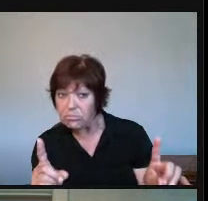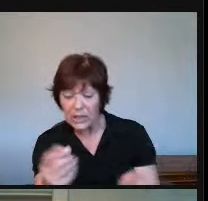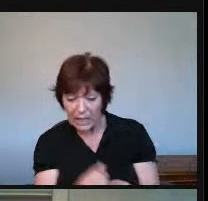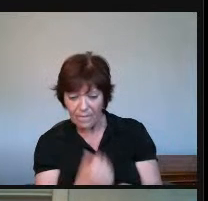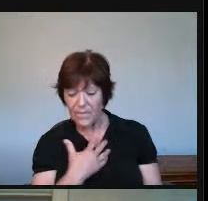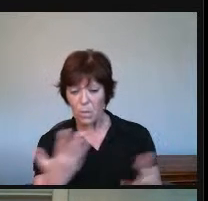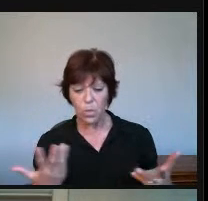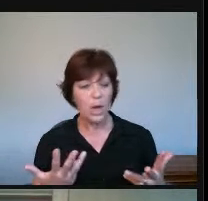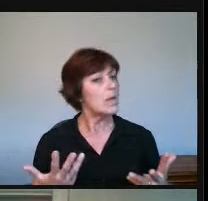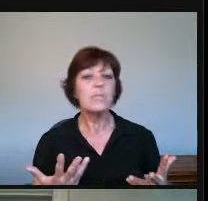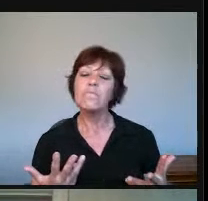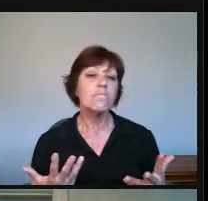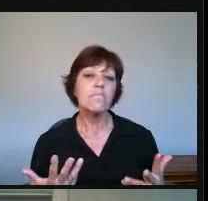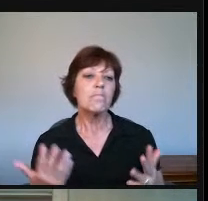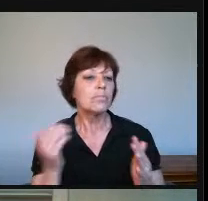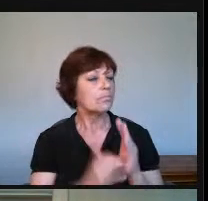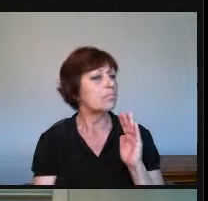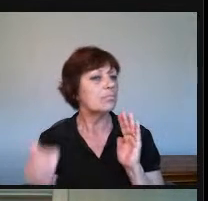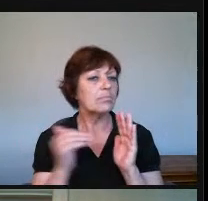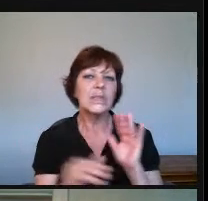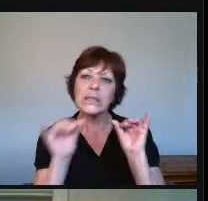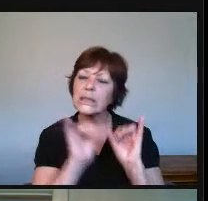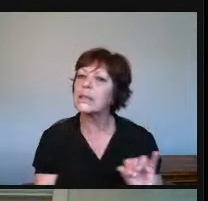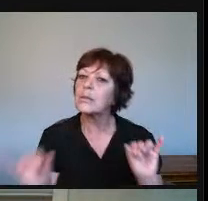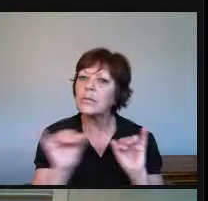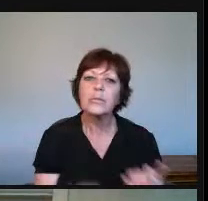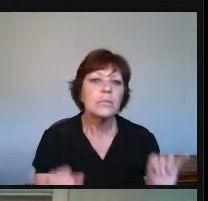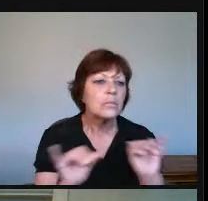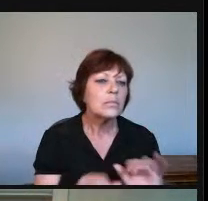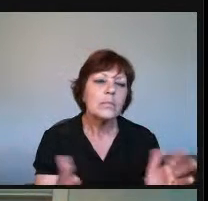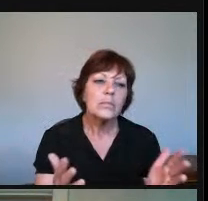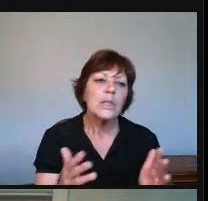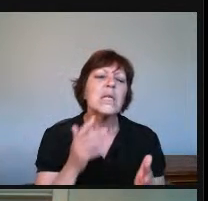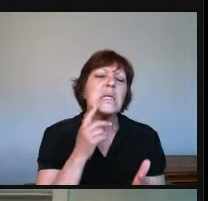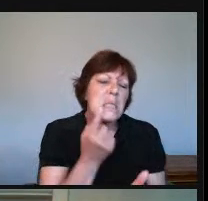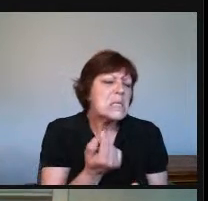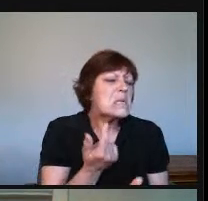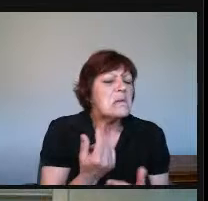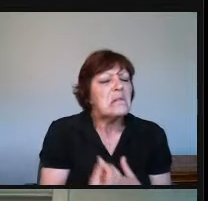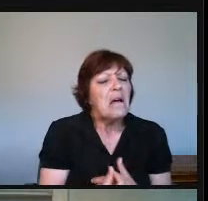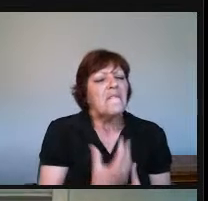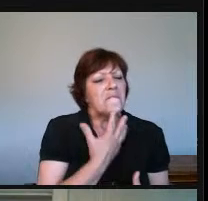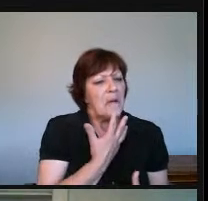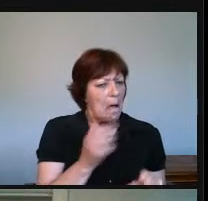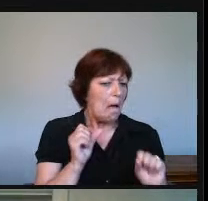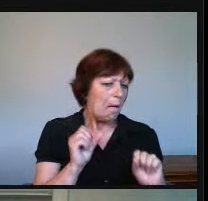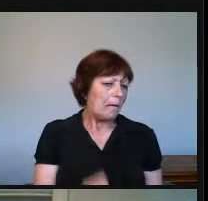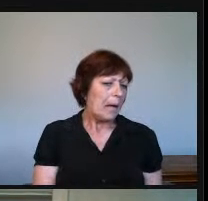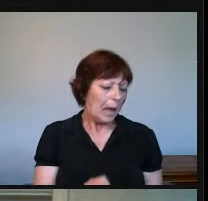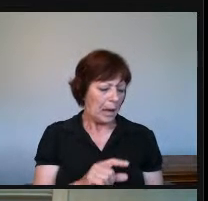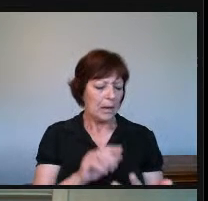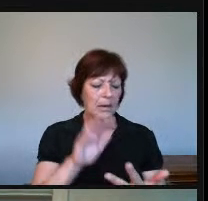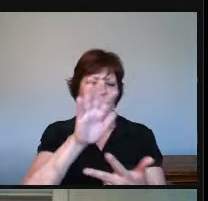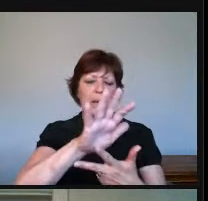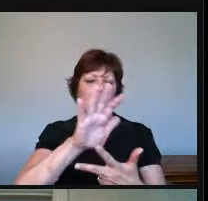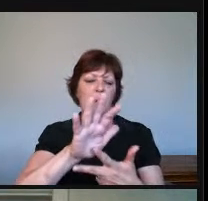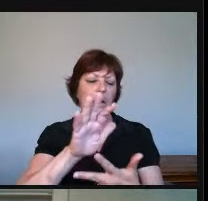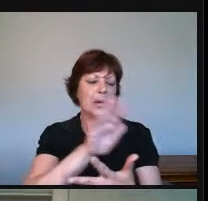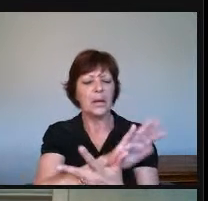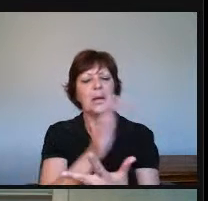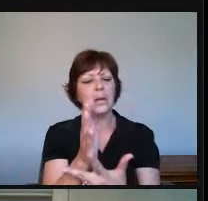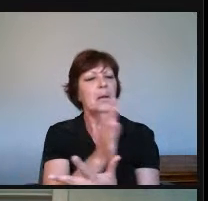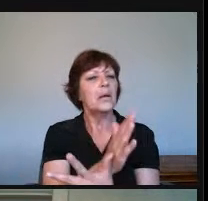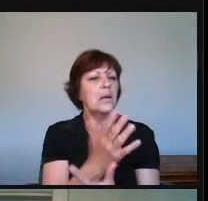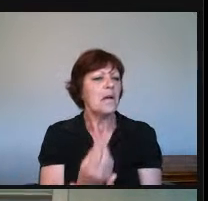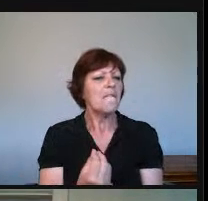effects, and it's all repetitive. There are minor side effects. Moderna and Pfizer both have